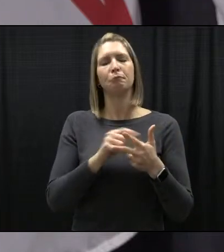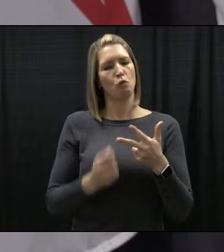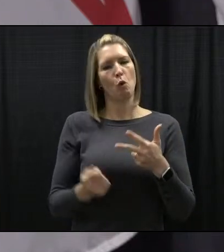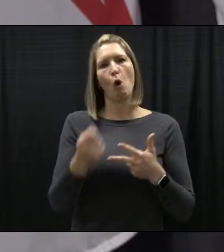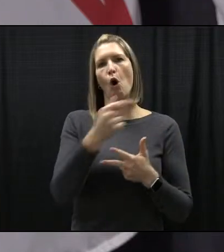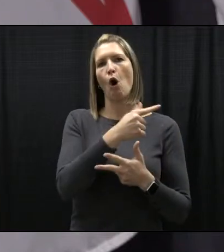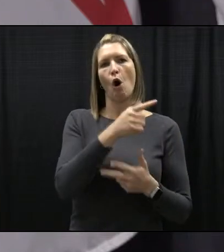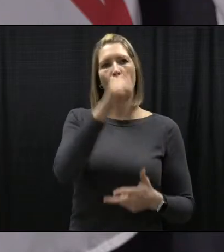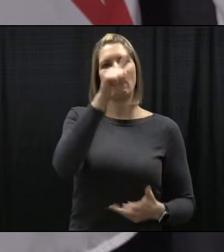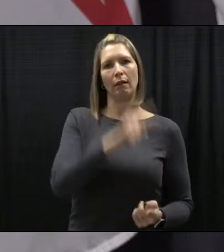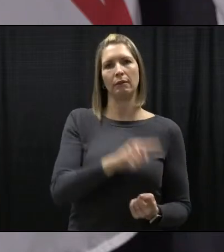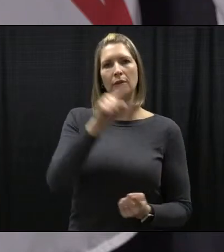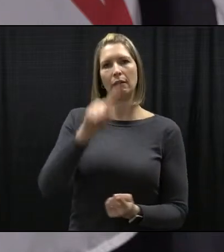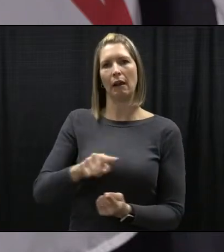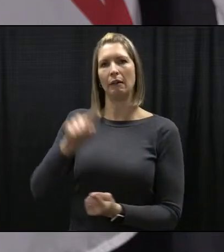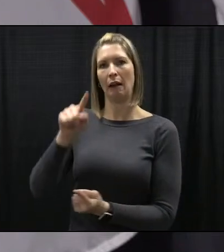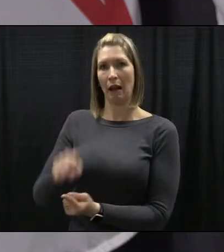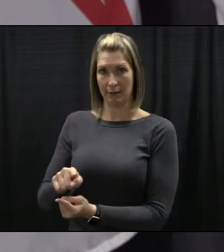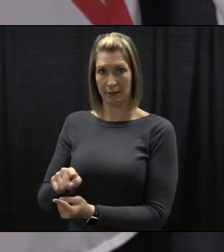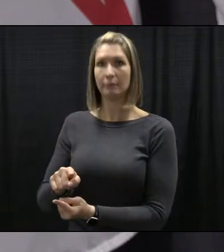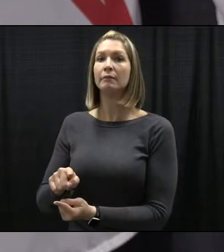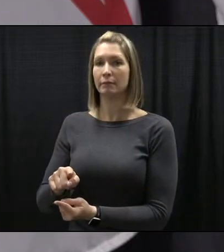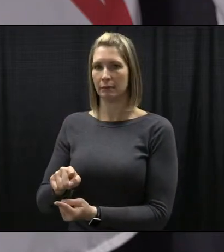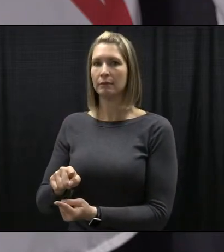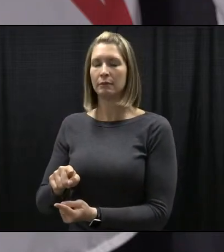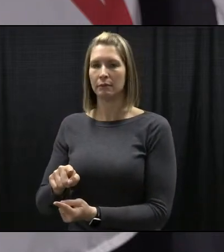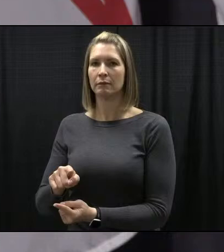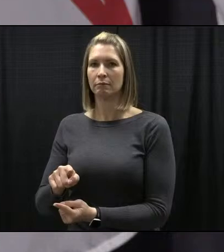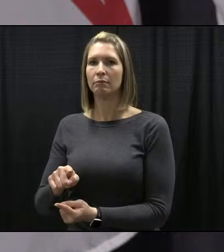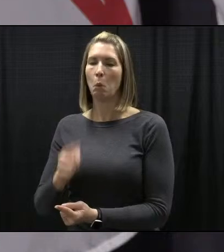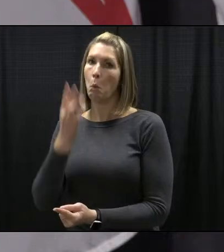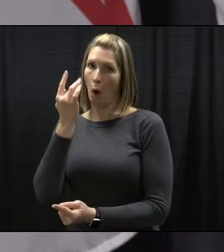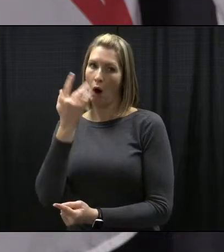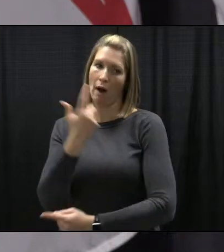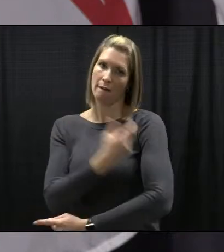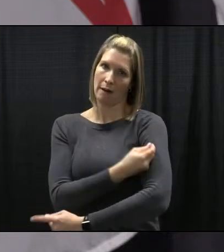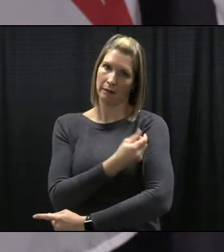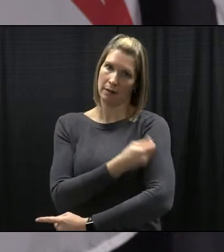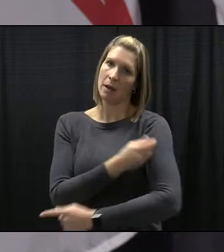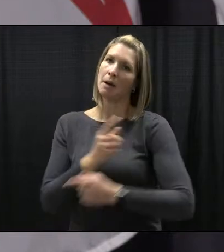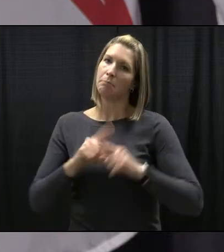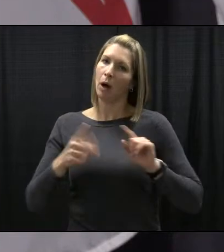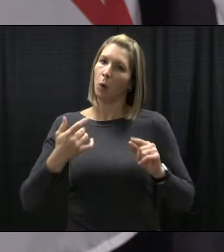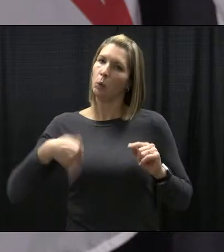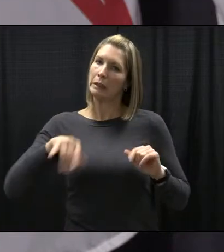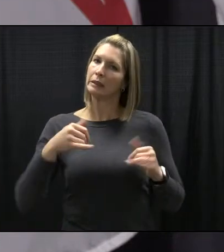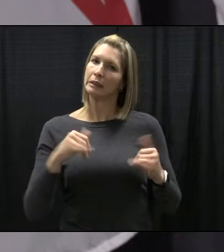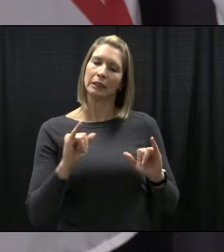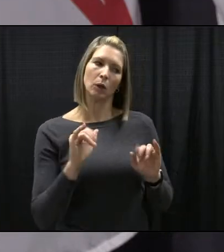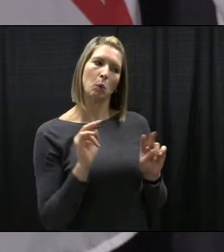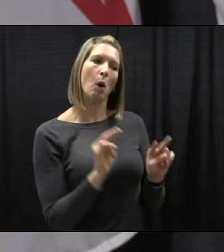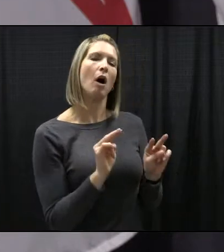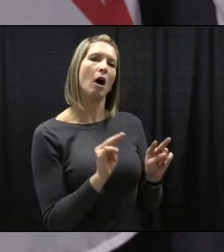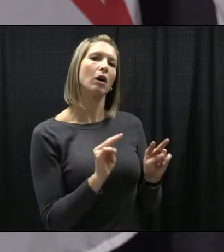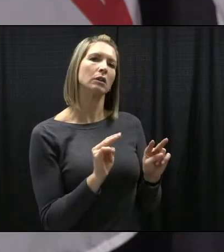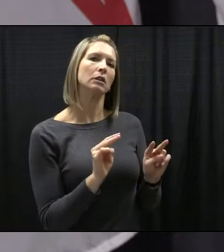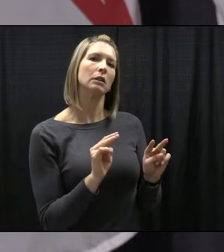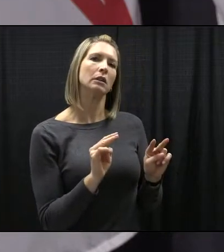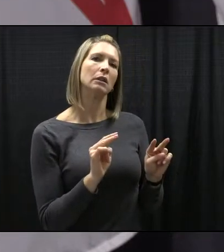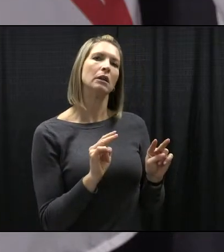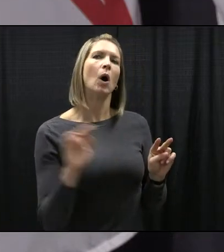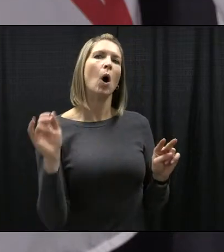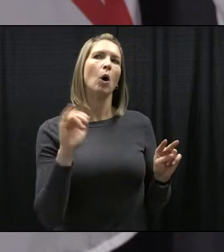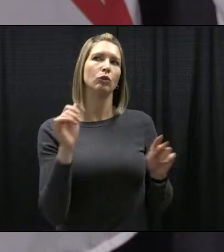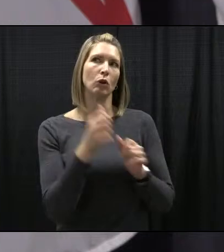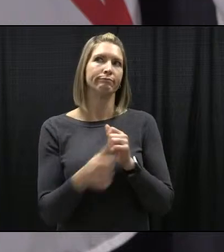this point from what we've seen in that regard. But that is something that we're very carefully watching. And NACI is very